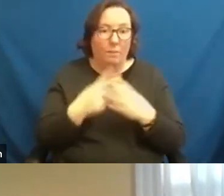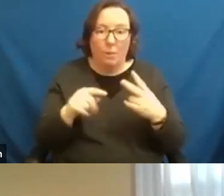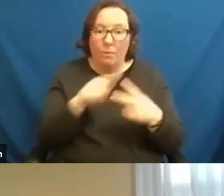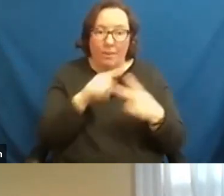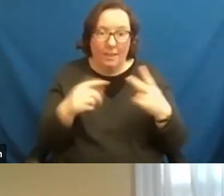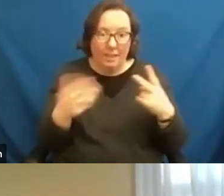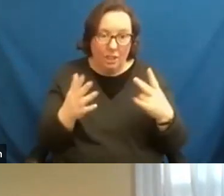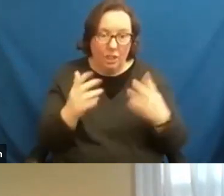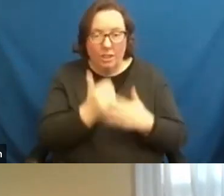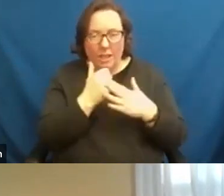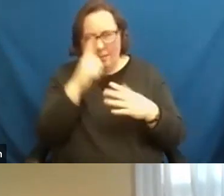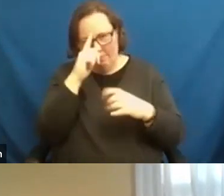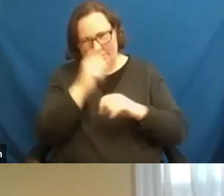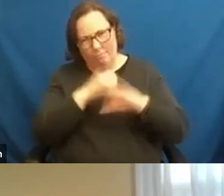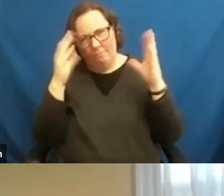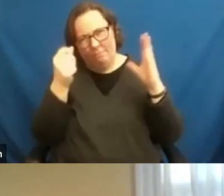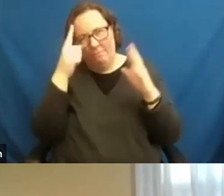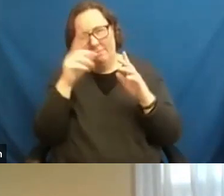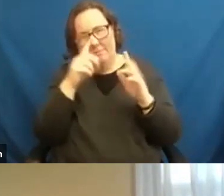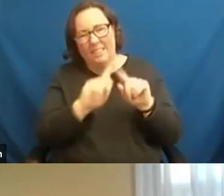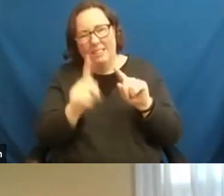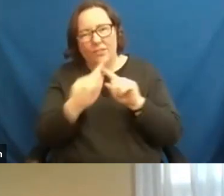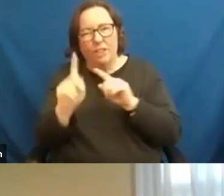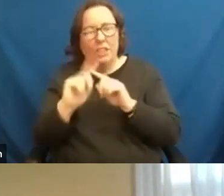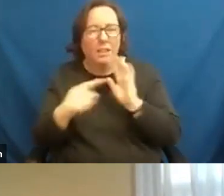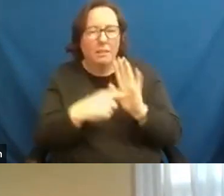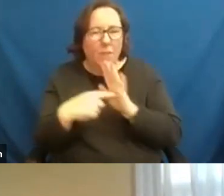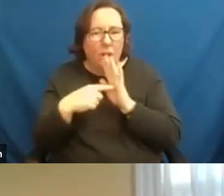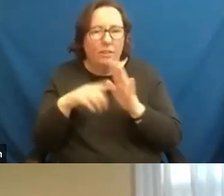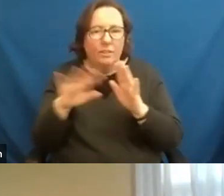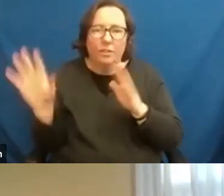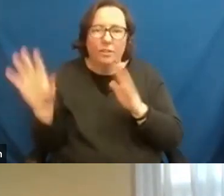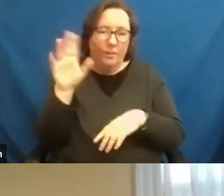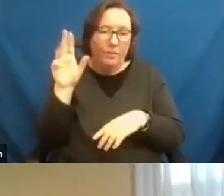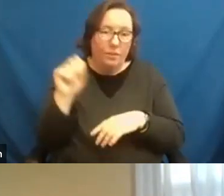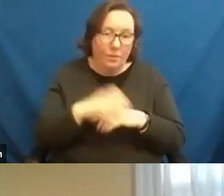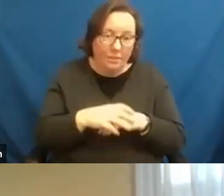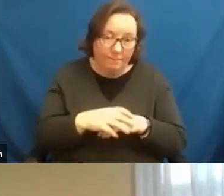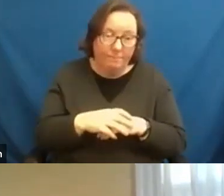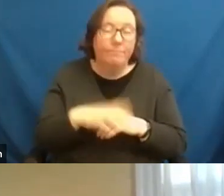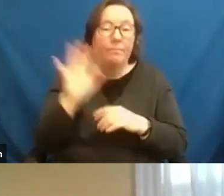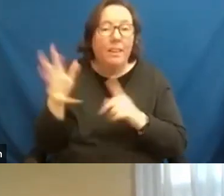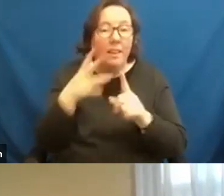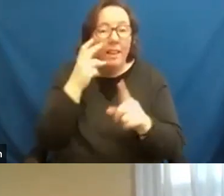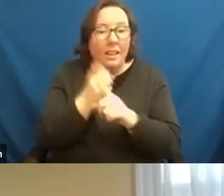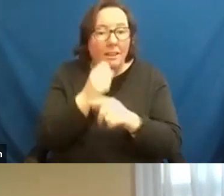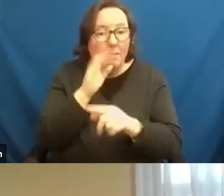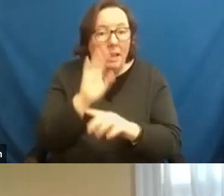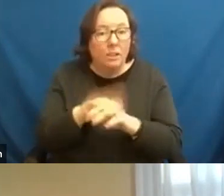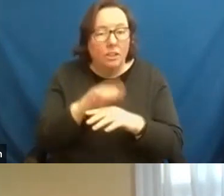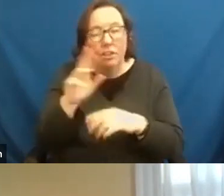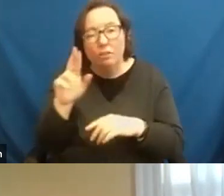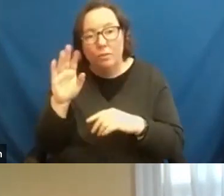to help us understand the models at play in other parts of the country, their impact on